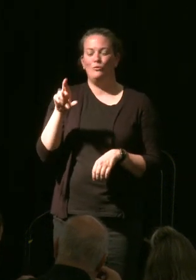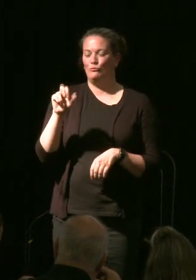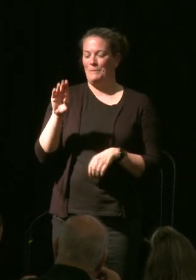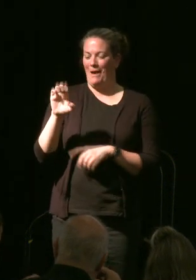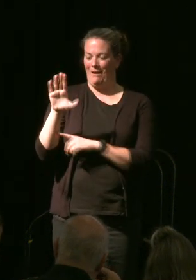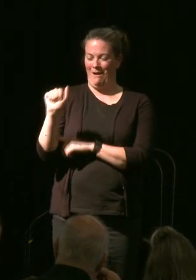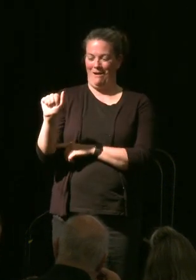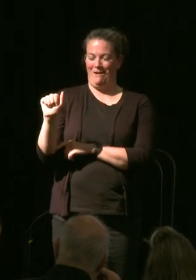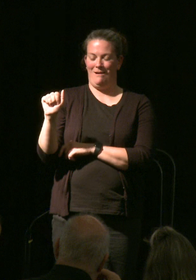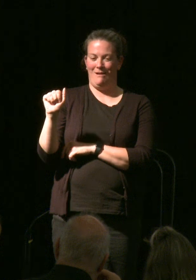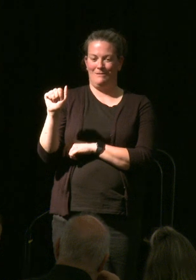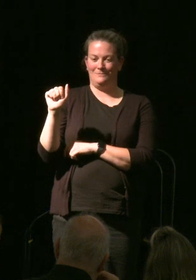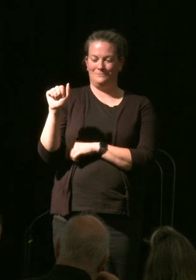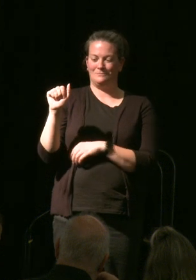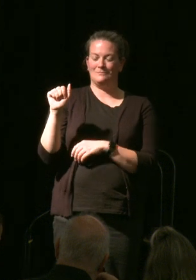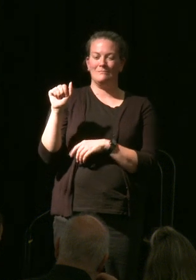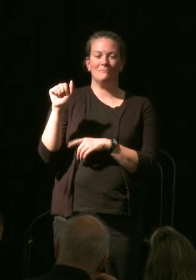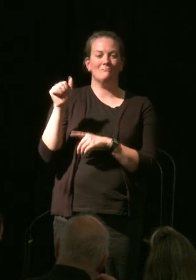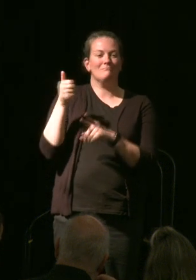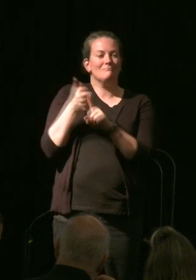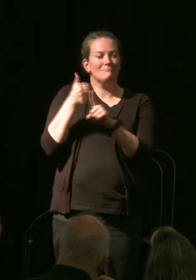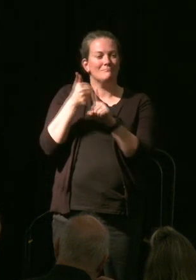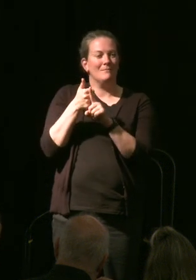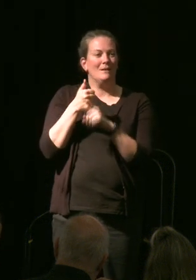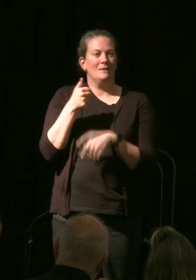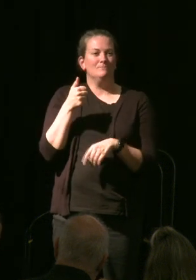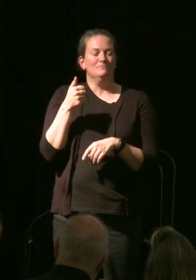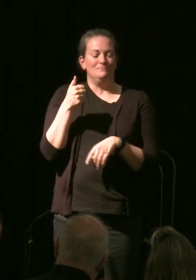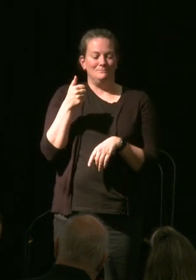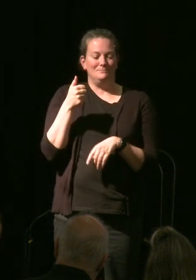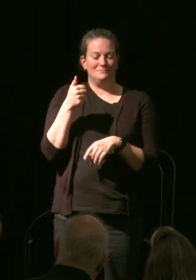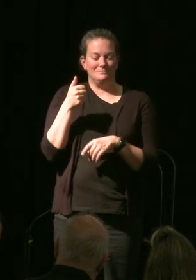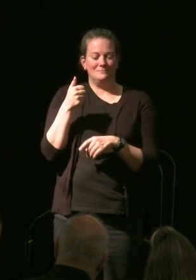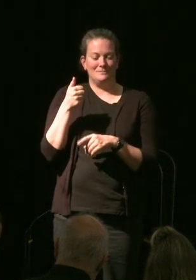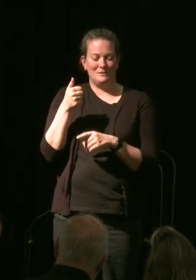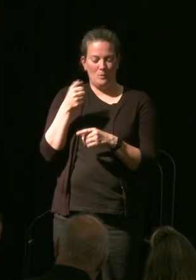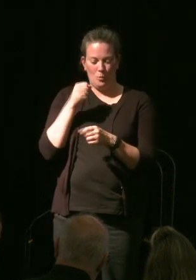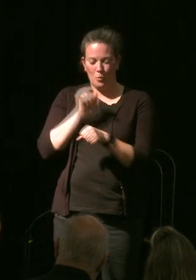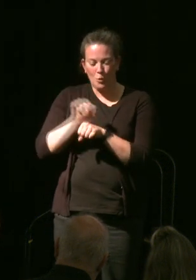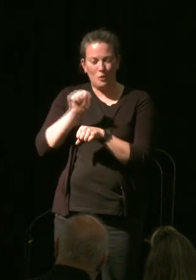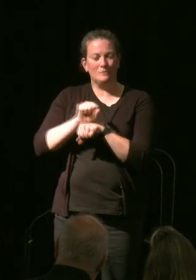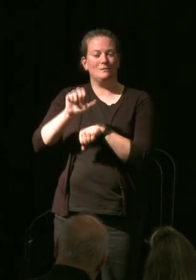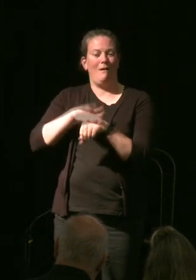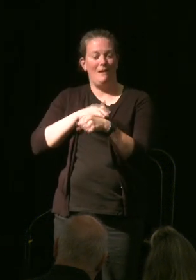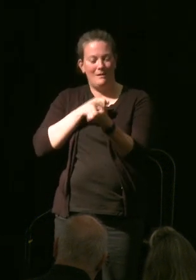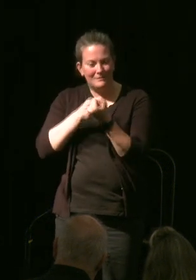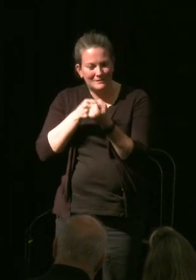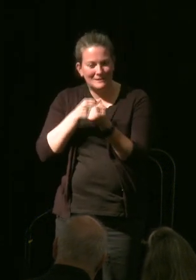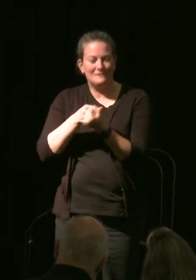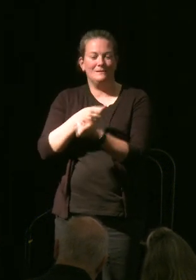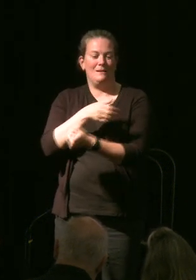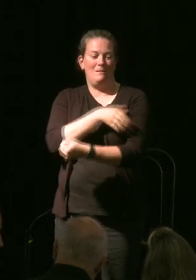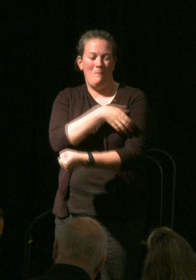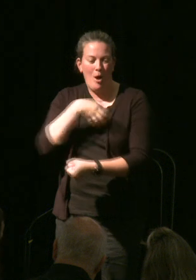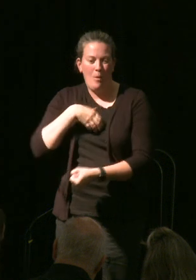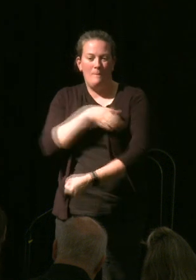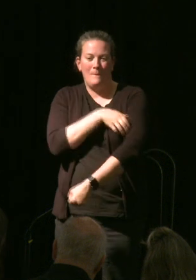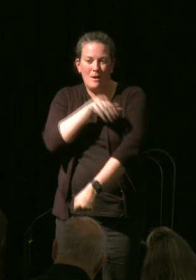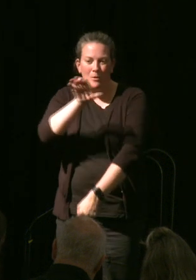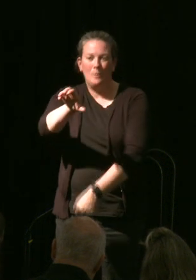adversities into a platform for empowerment and advocacy while she educates and inspires